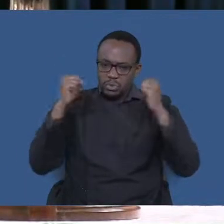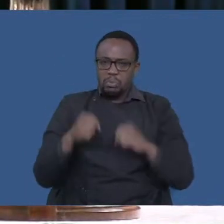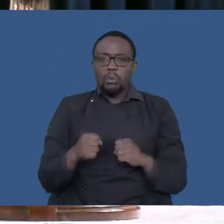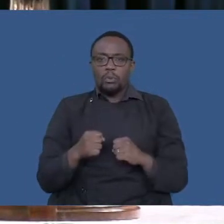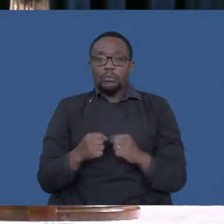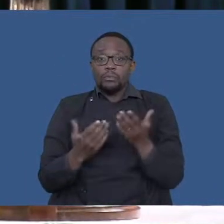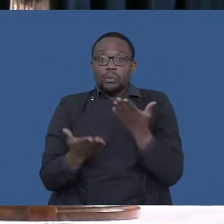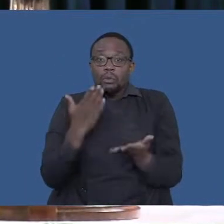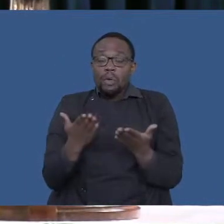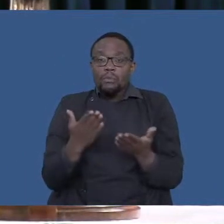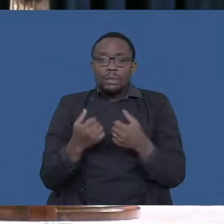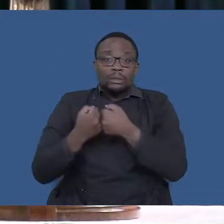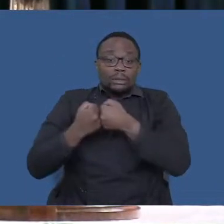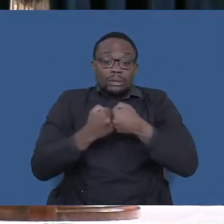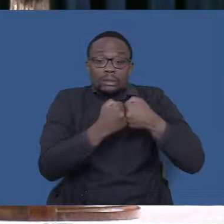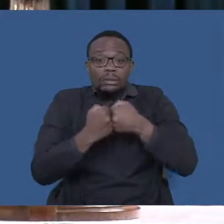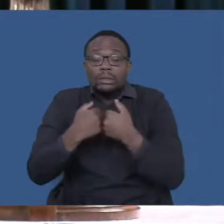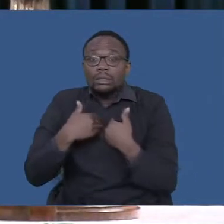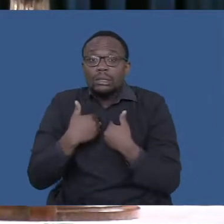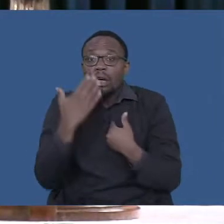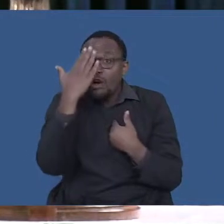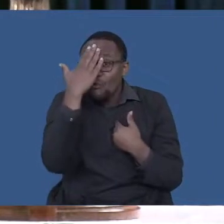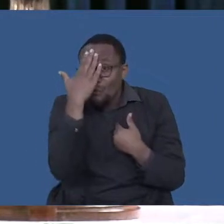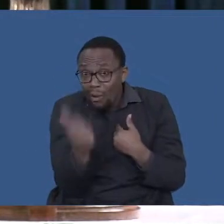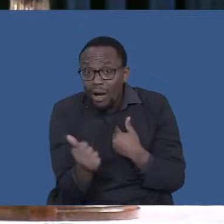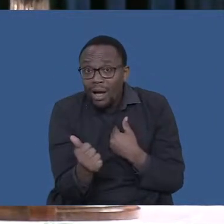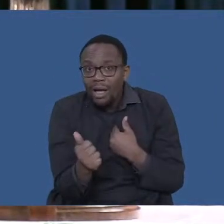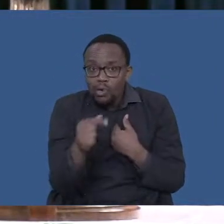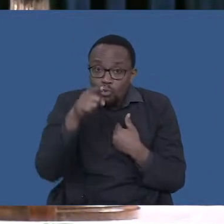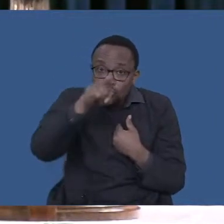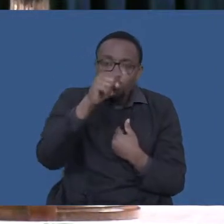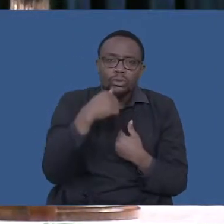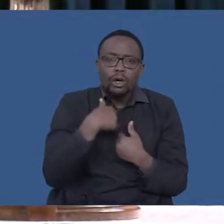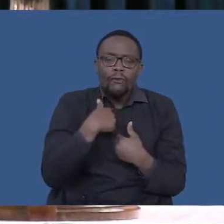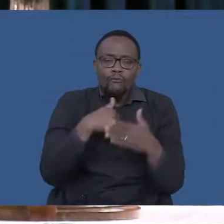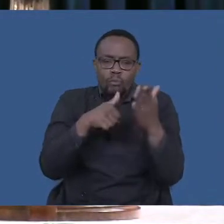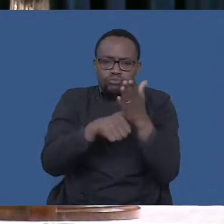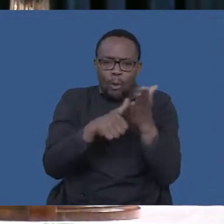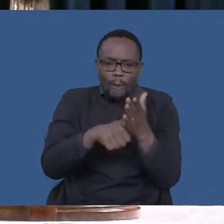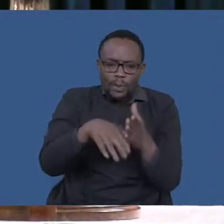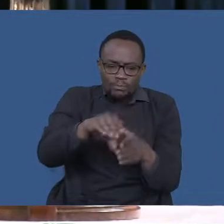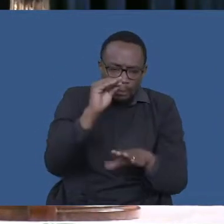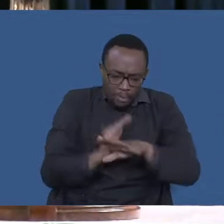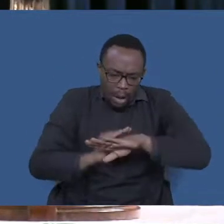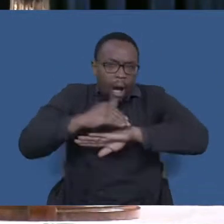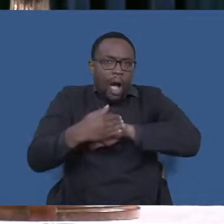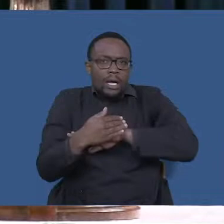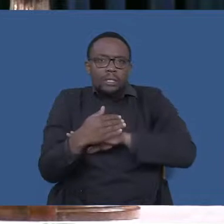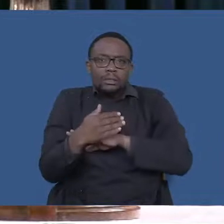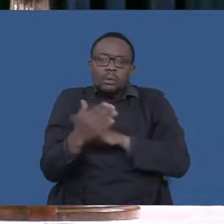Maybe the kind of challenges you're facing today could be as a result of a forbidden route you had taken and you've refused to